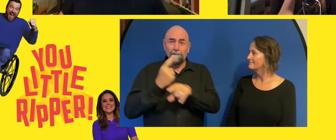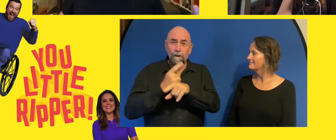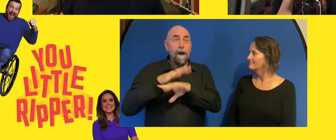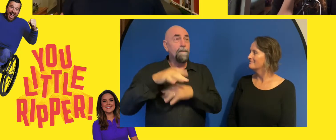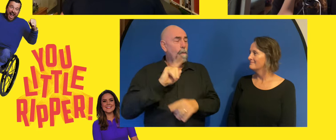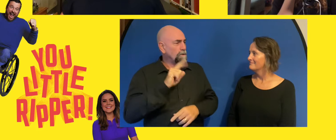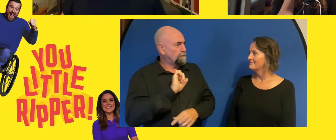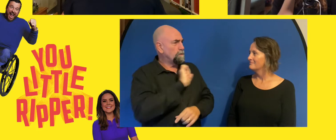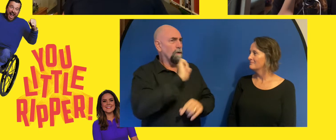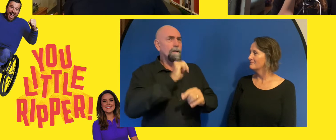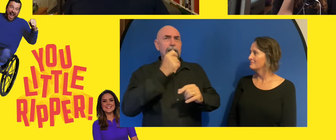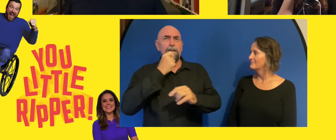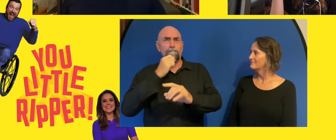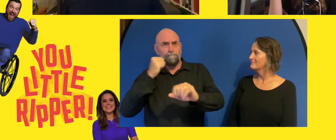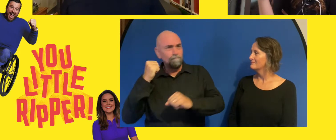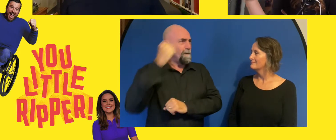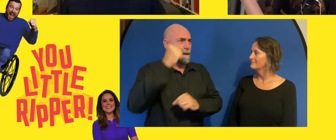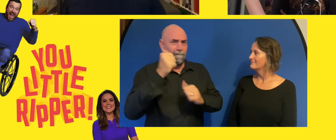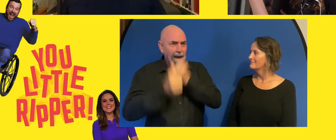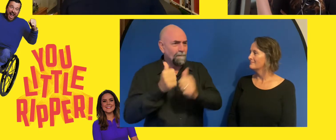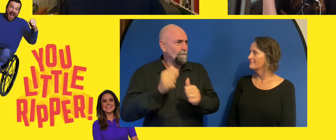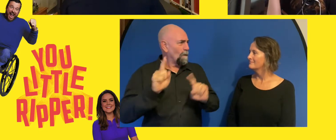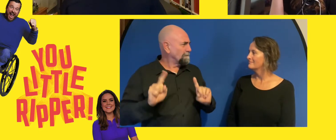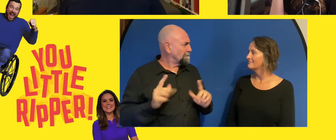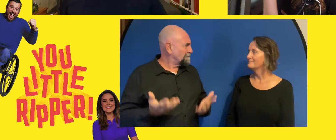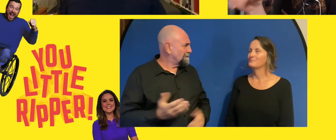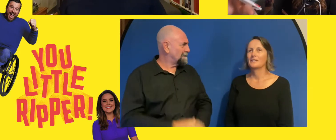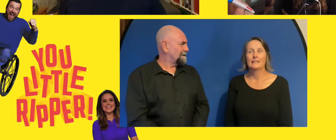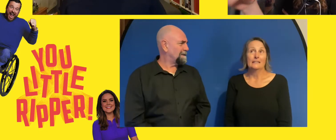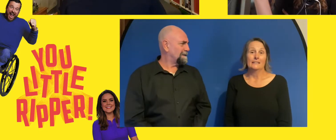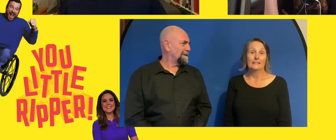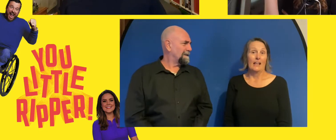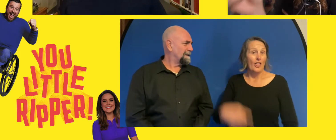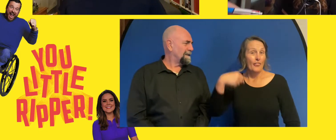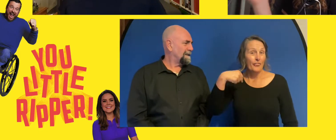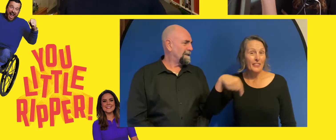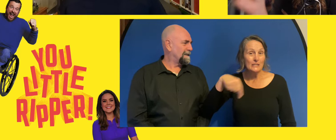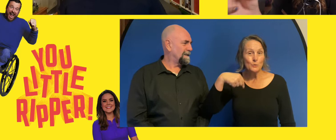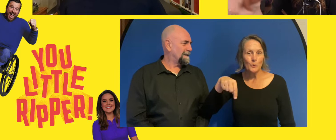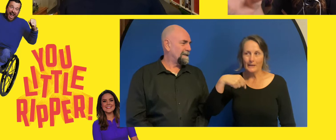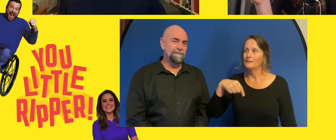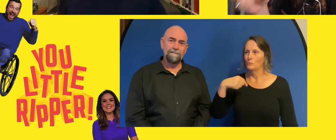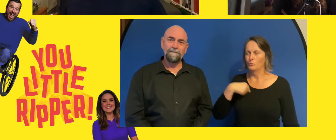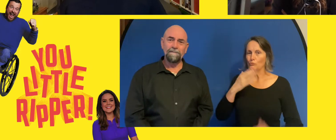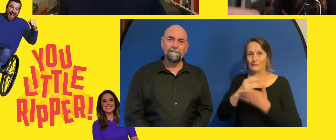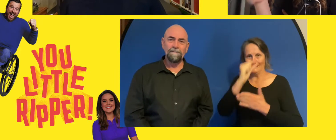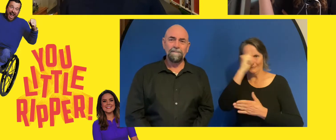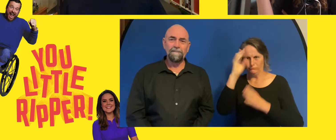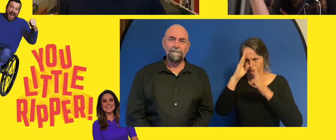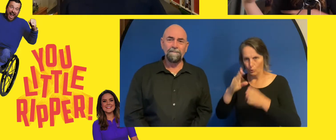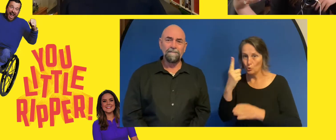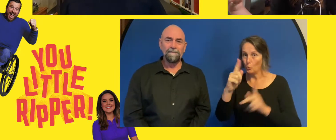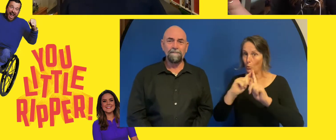here we go. Who was yours? Right throughout the week, a lot of focus has been paid to one team in